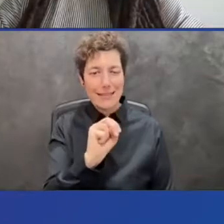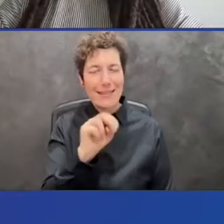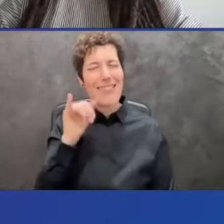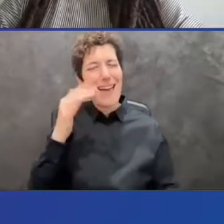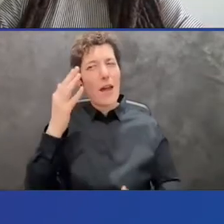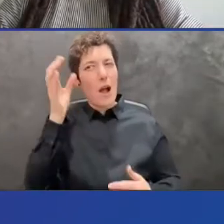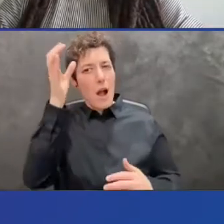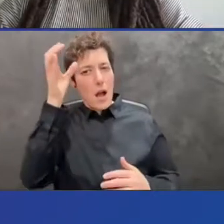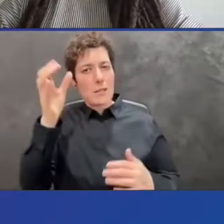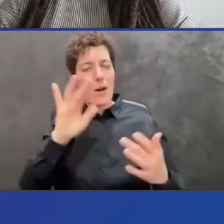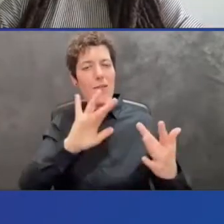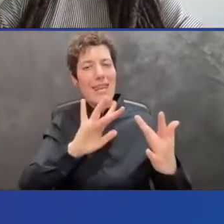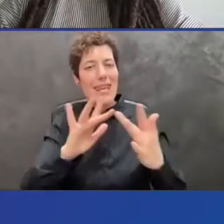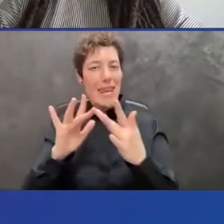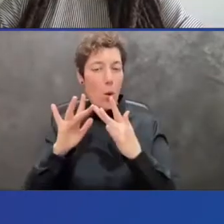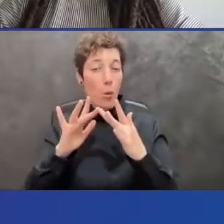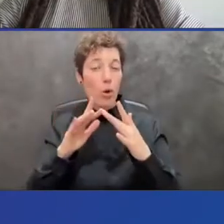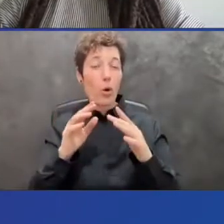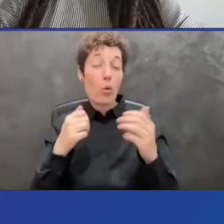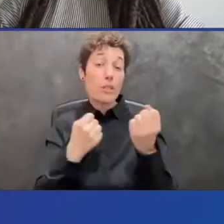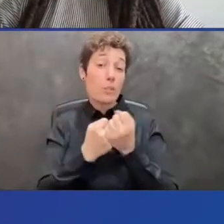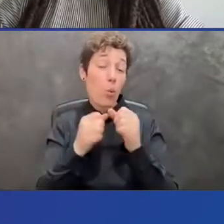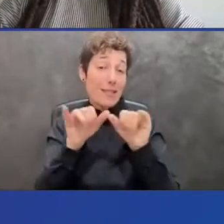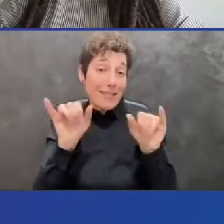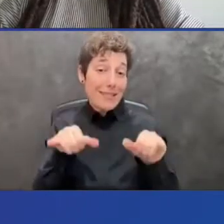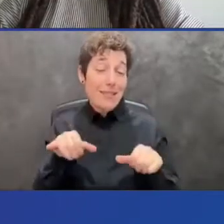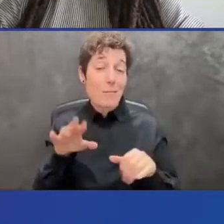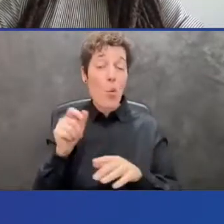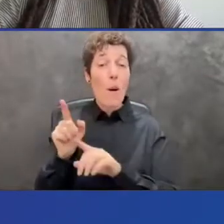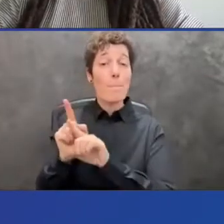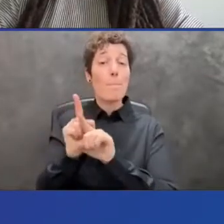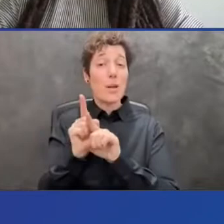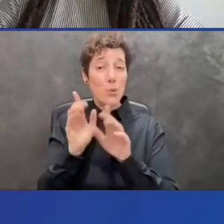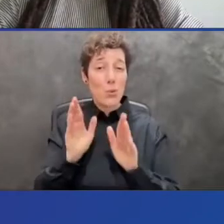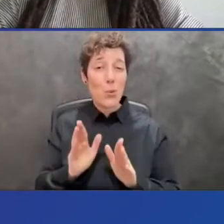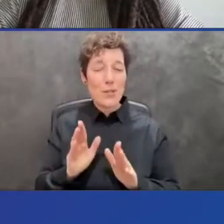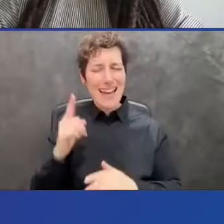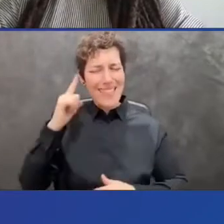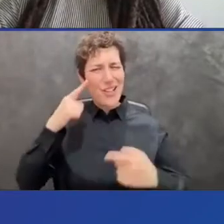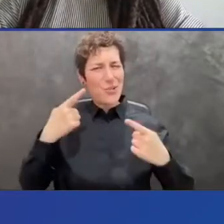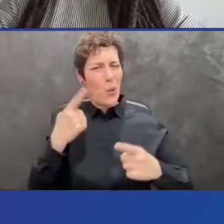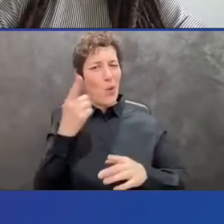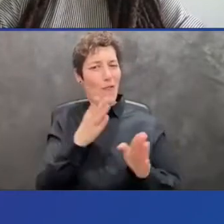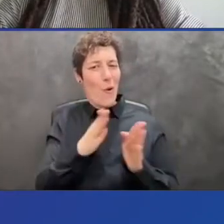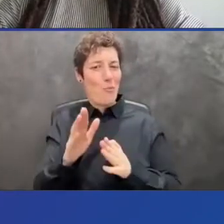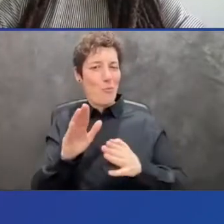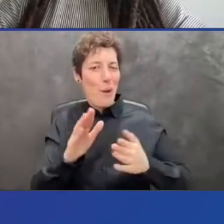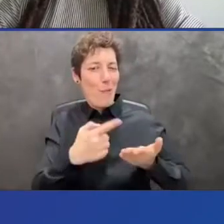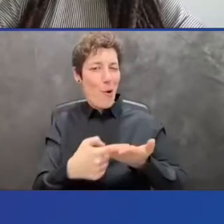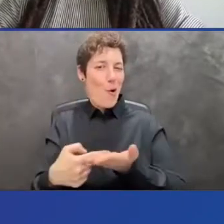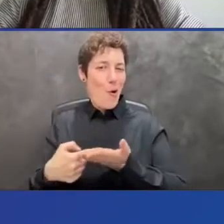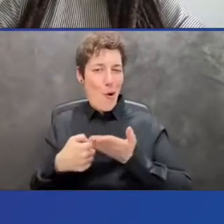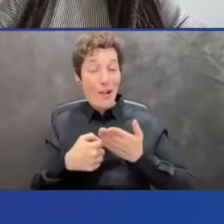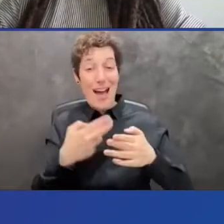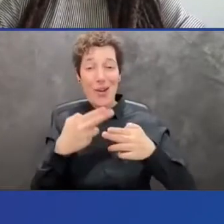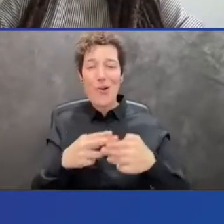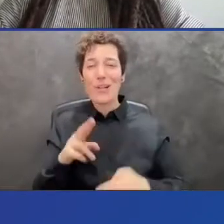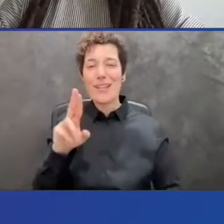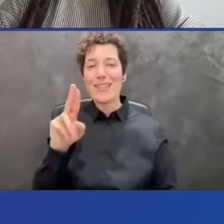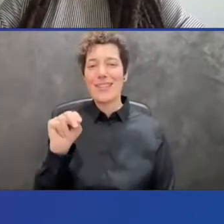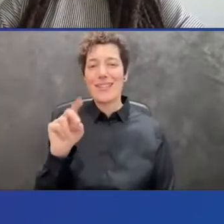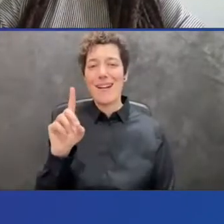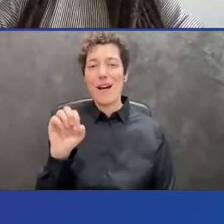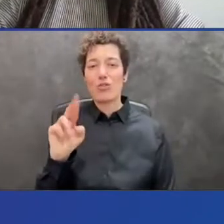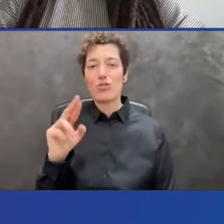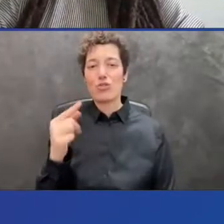network or support system. I think in one of our prep calls, I called it like the underground railroad for BIPOC EDs, where